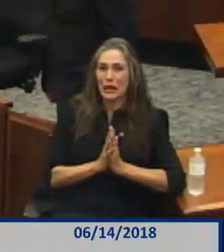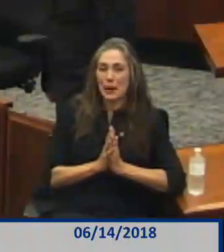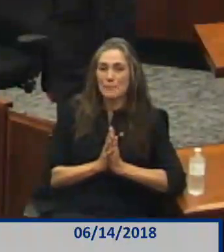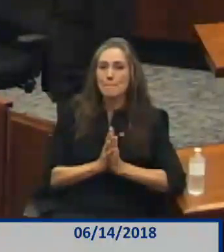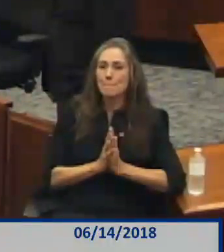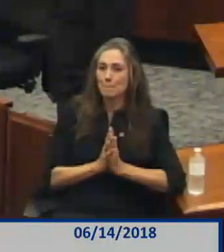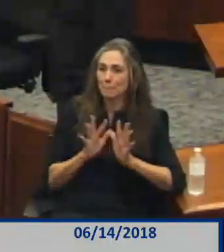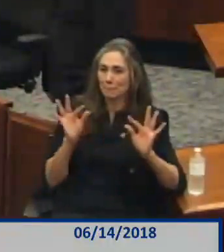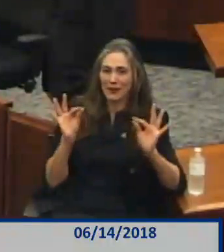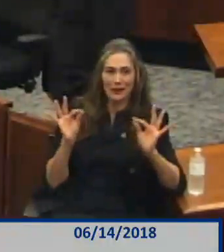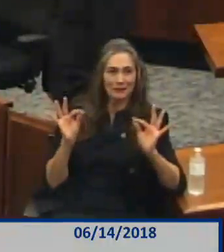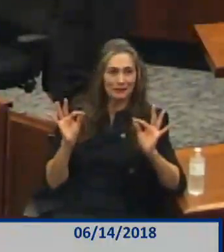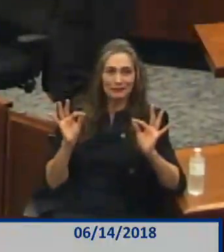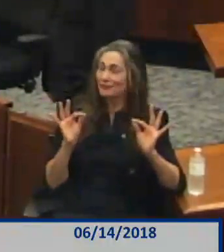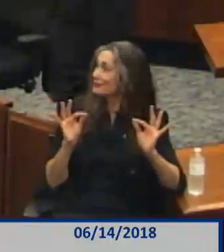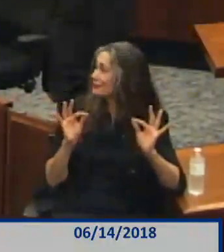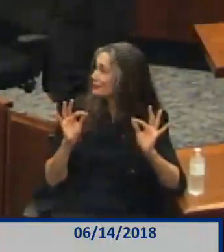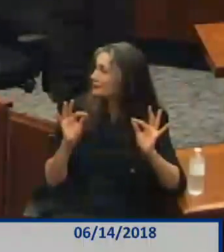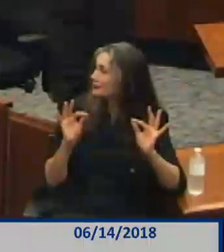Okay, so